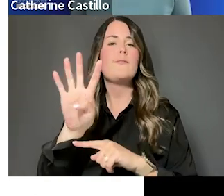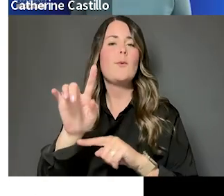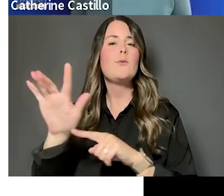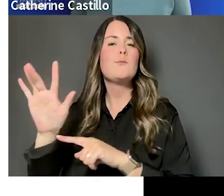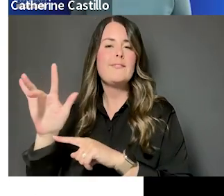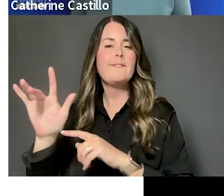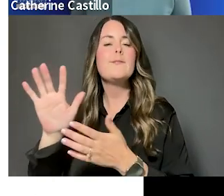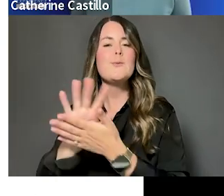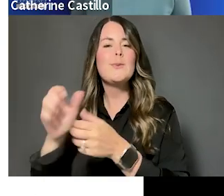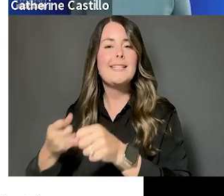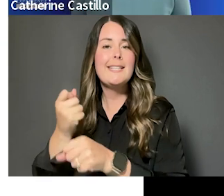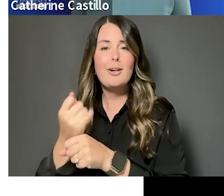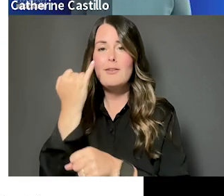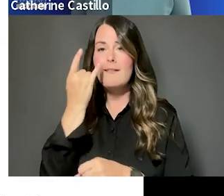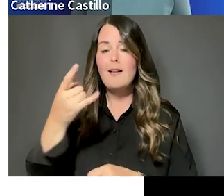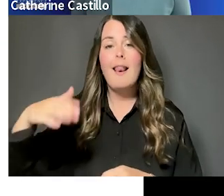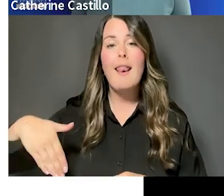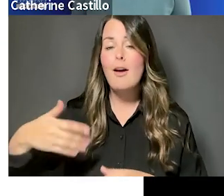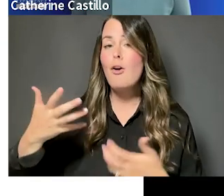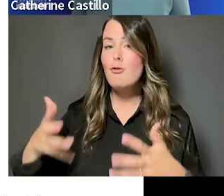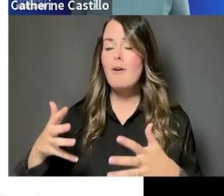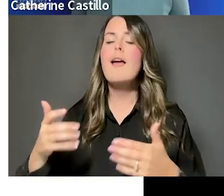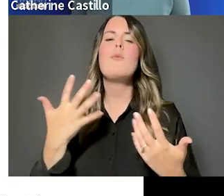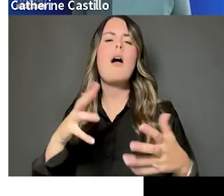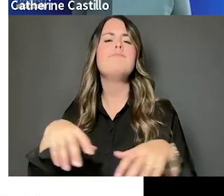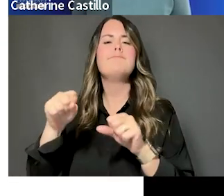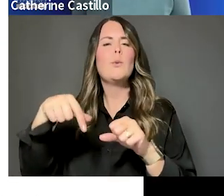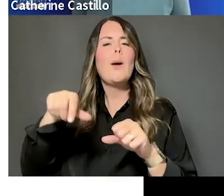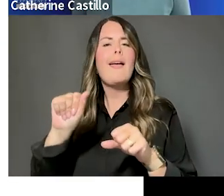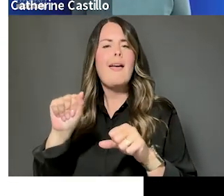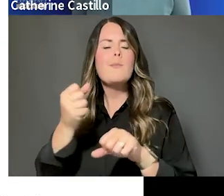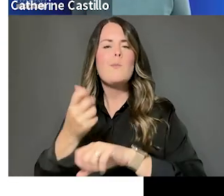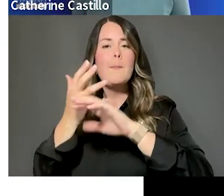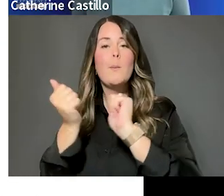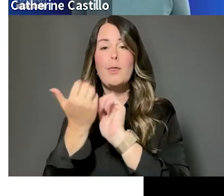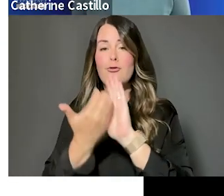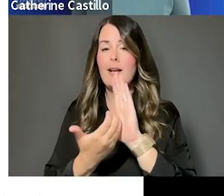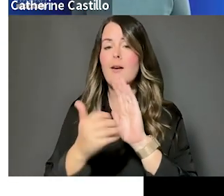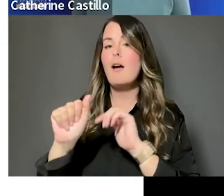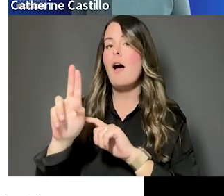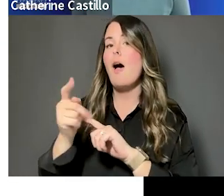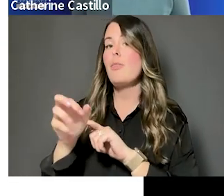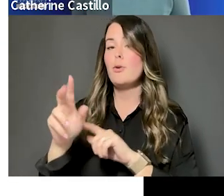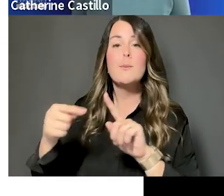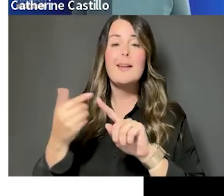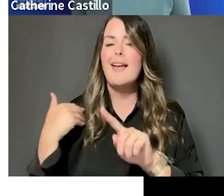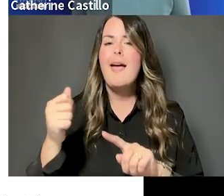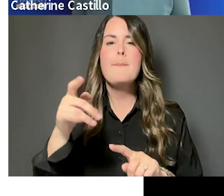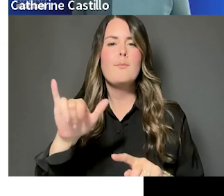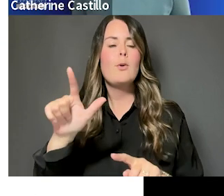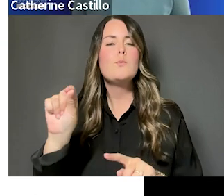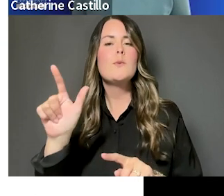the 2024-25 school year. If you haven't viewed it already, we hosted a Q&A webinar with the curricula authors in April